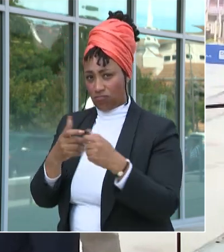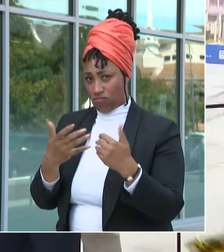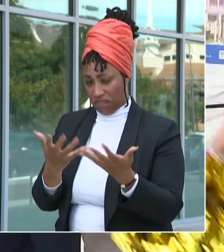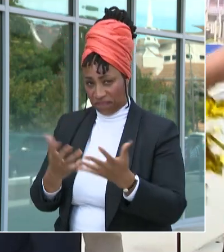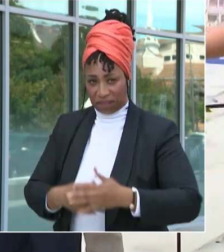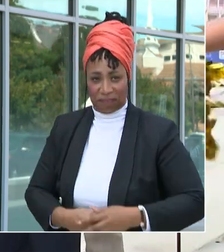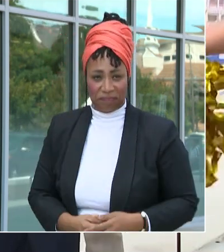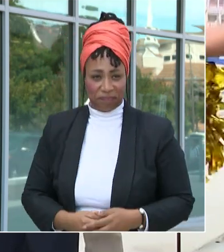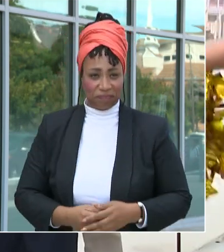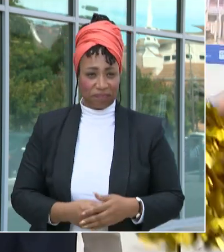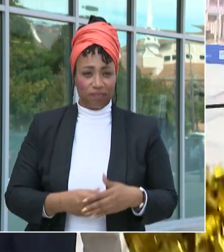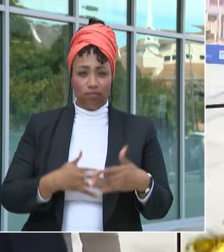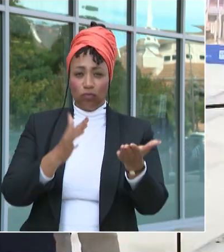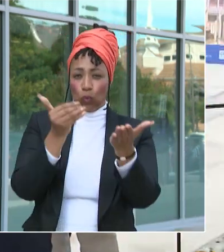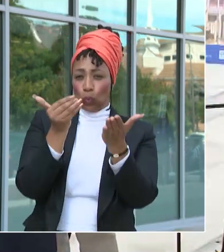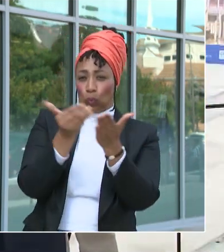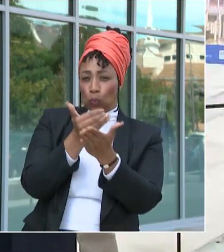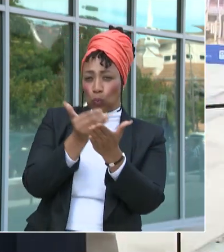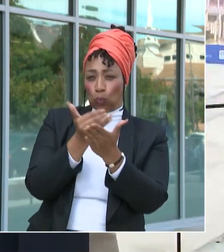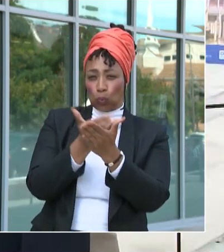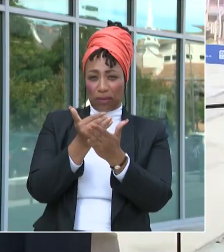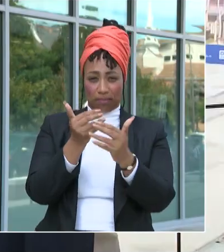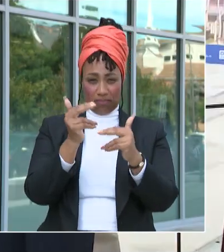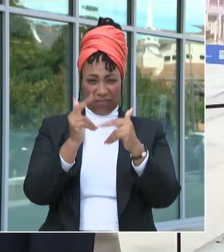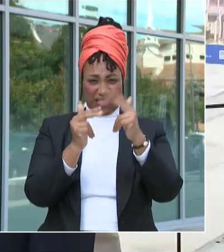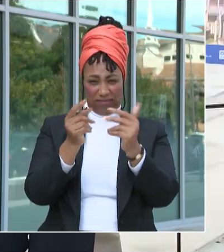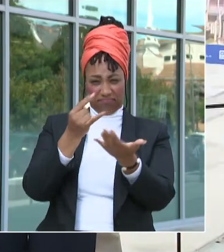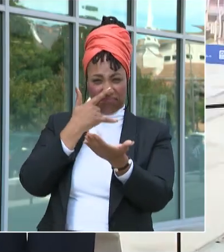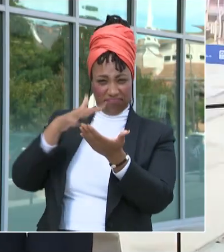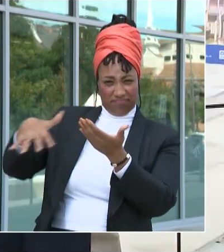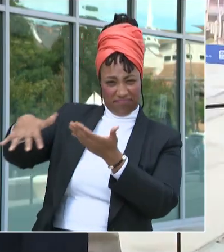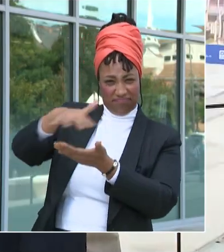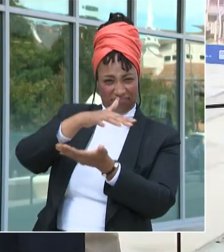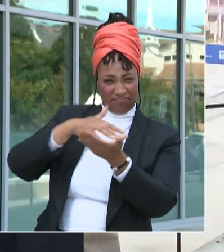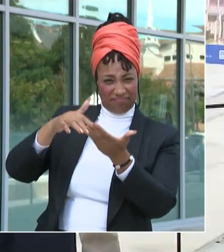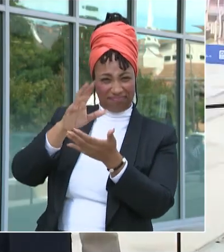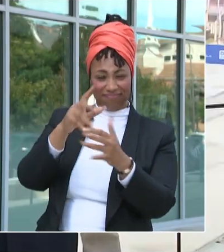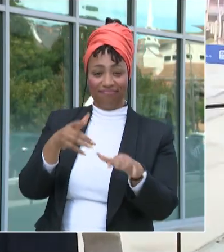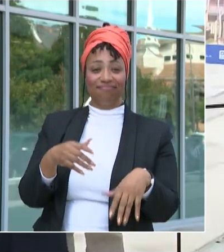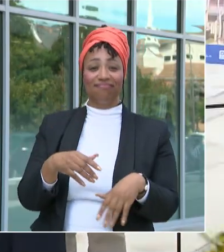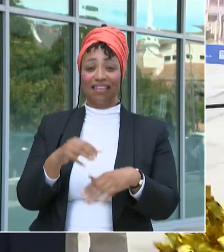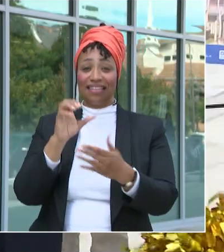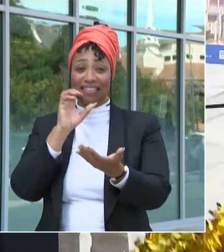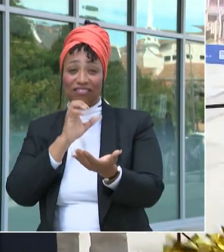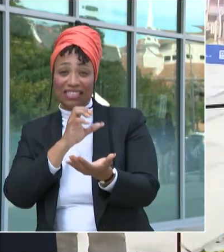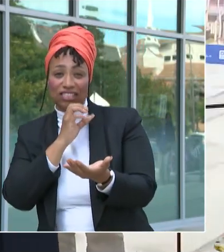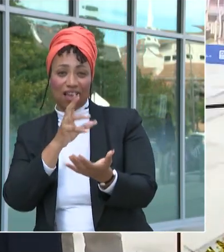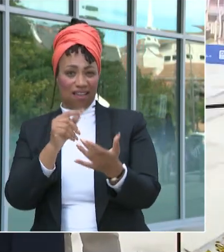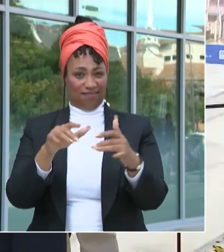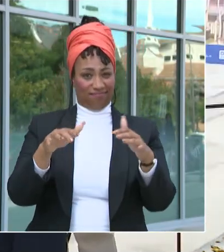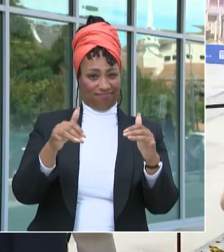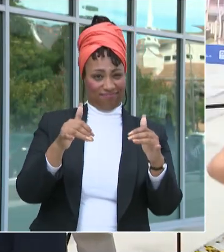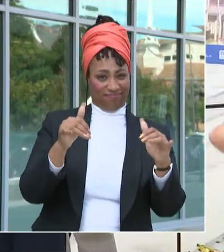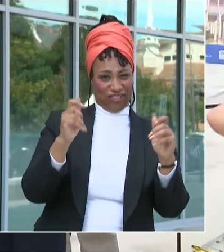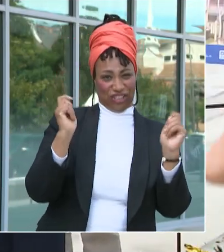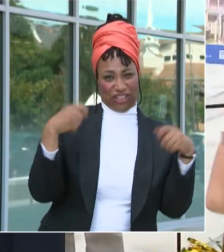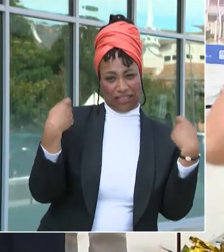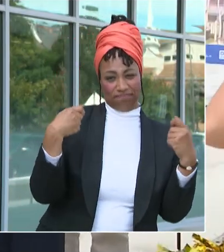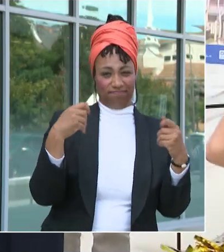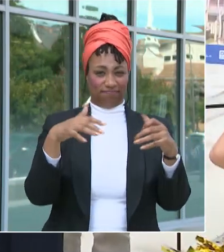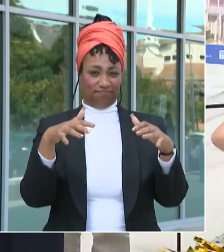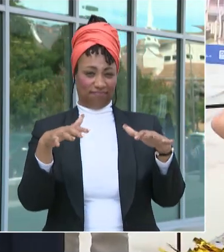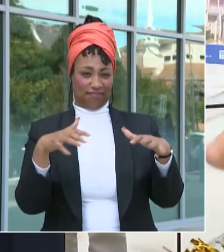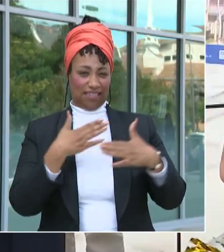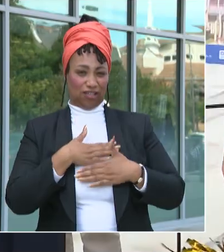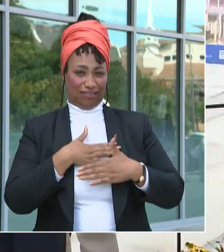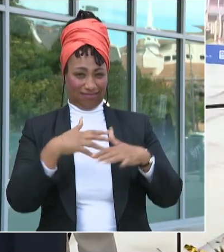be a super eco-friendly. So we want you to notice the timber ceiling if you haven't already. We have built this facility with sustainability